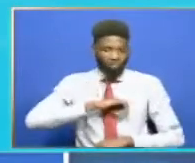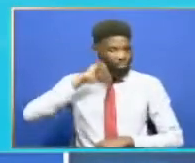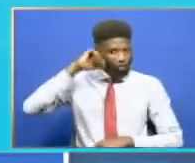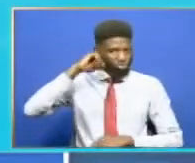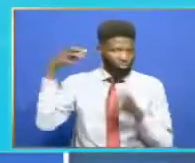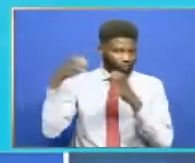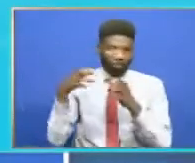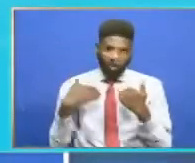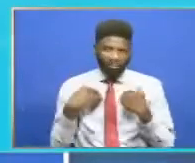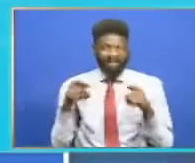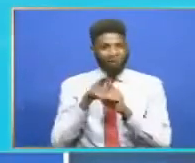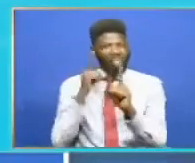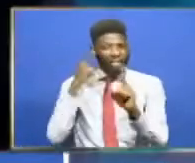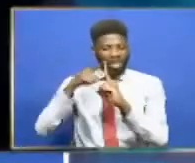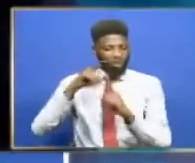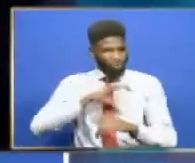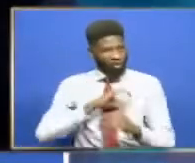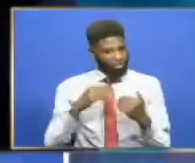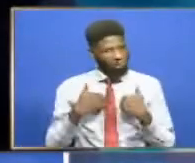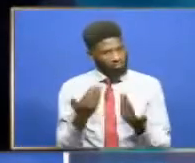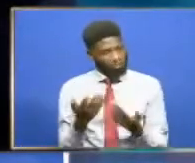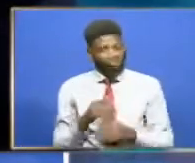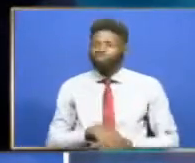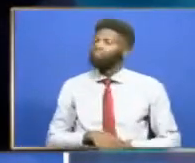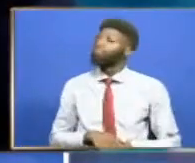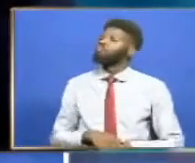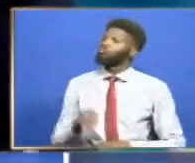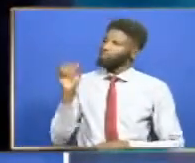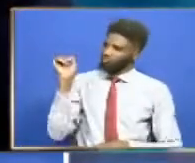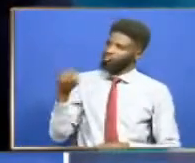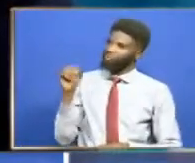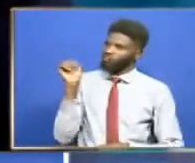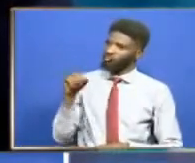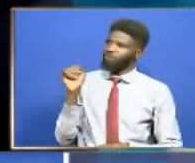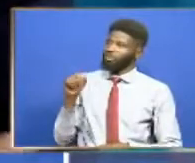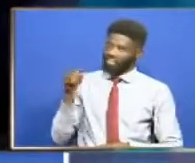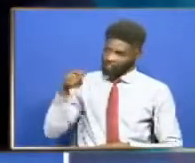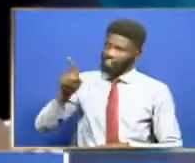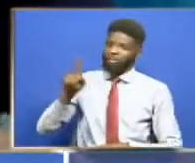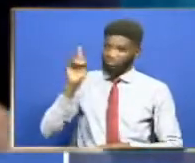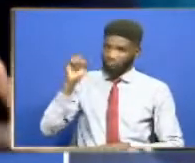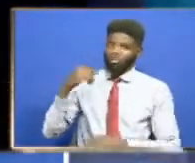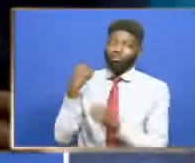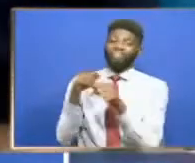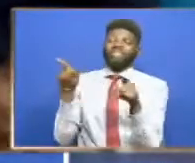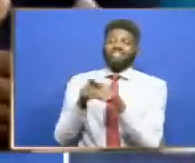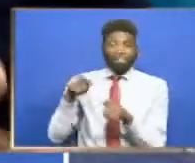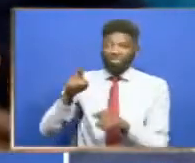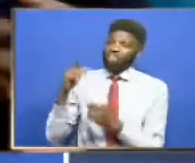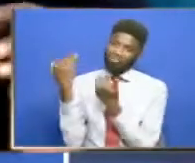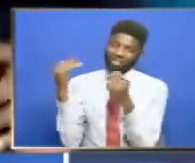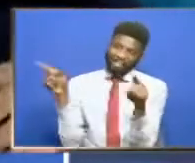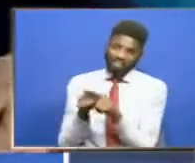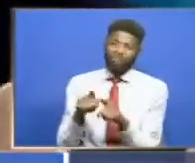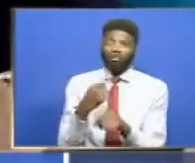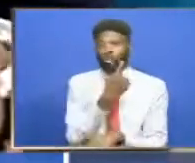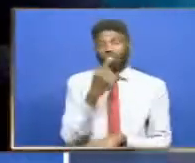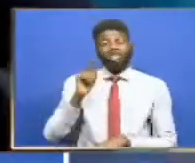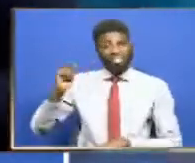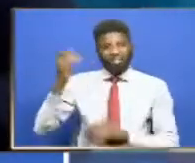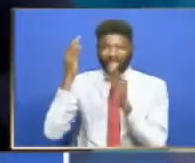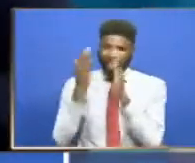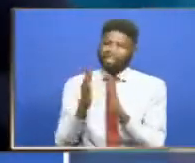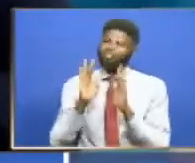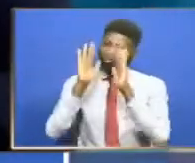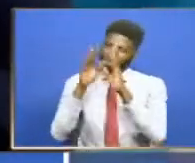well? Yes. I mean, they should do that. That's what is expected of them. As a matter of fact, every Kenyan should support